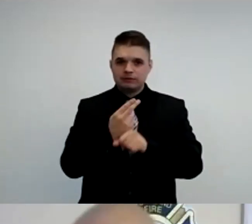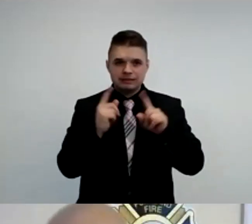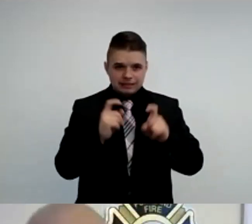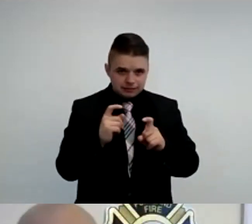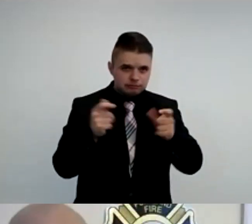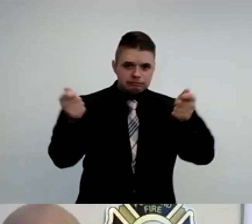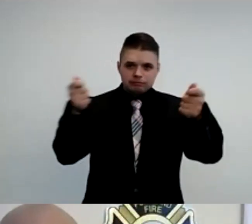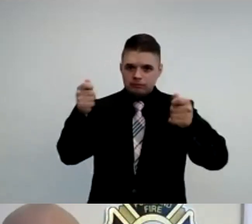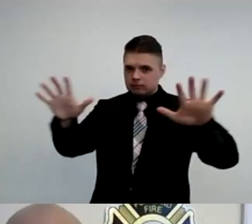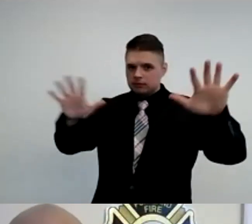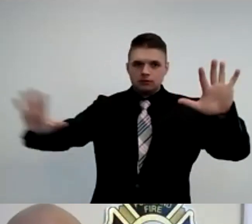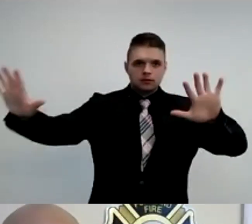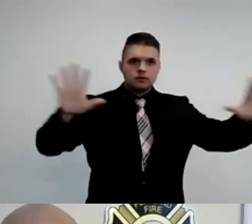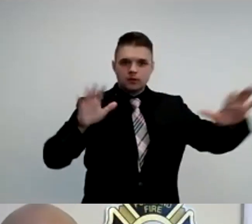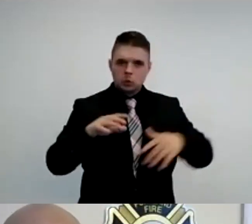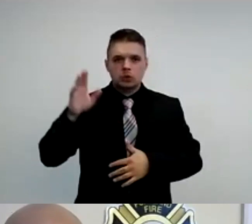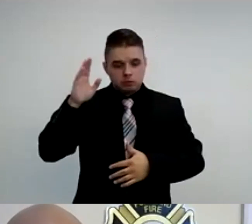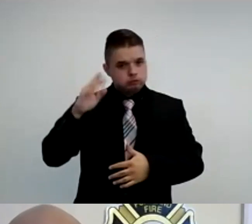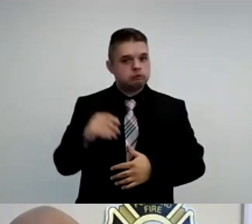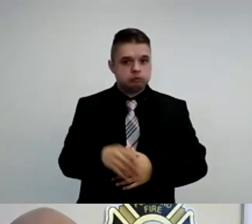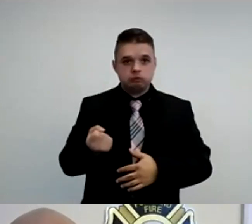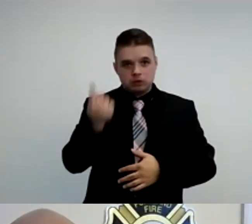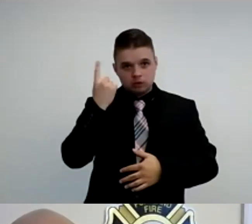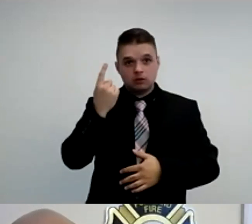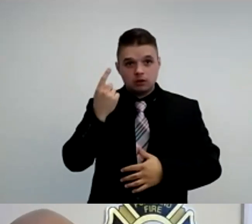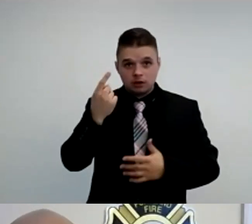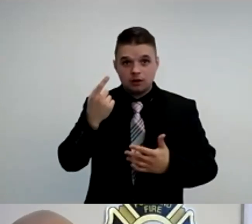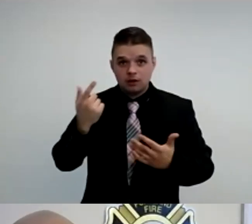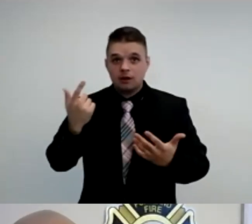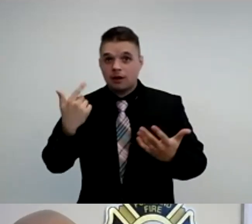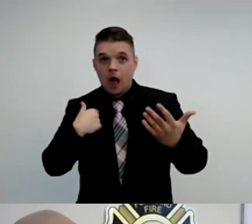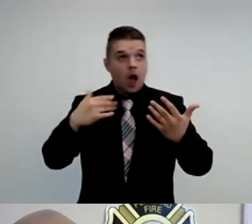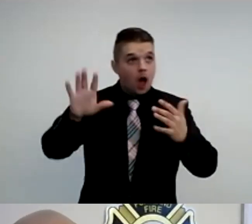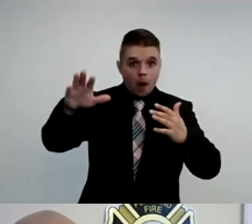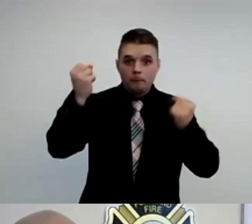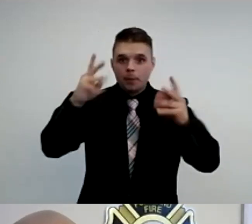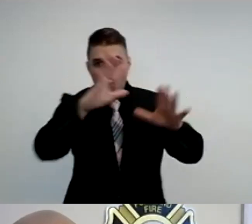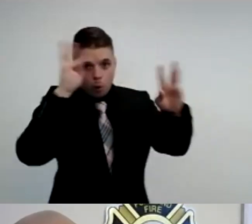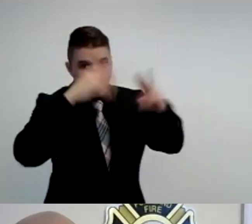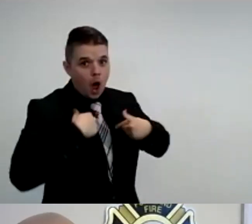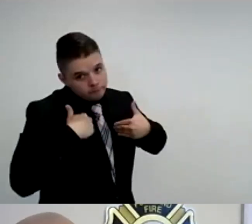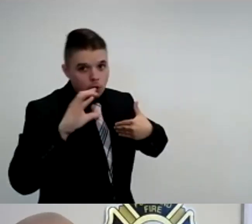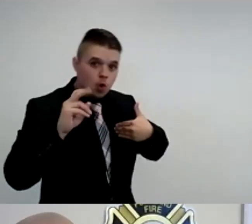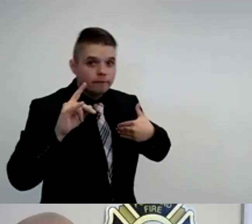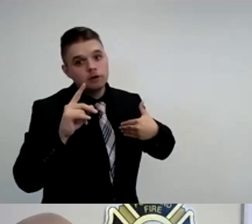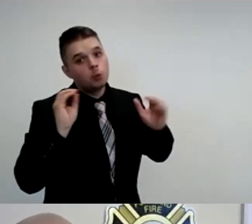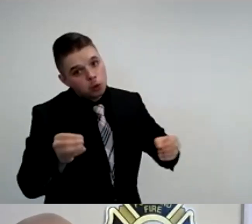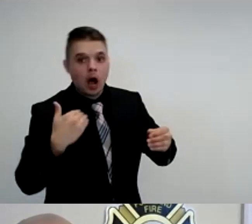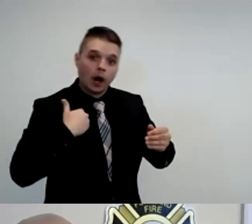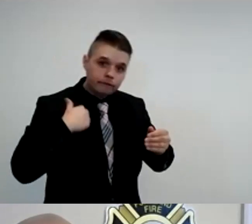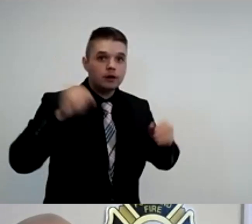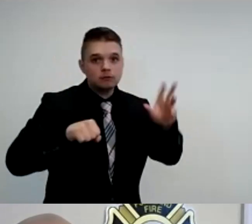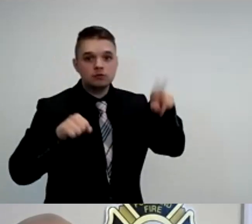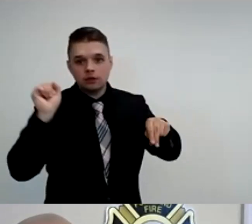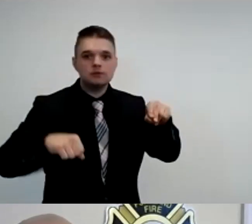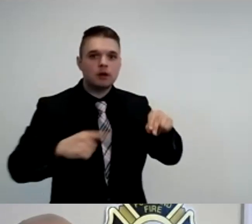completely understand why an individual person would want to know their status. But from a public health standpoint, whatever your respiratory